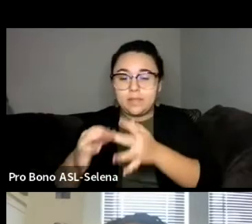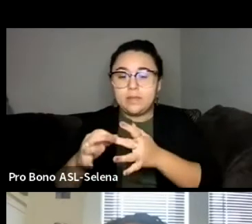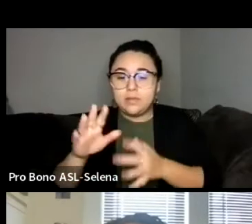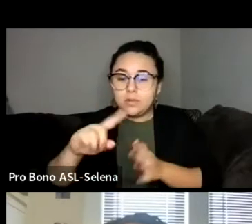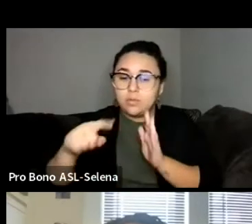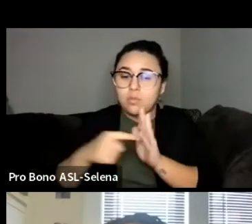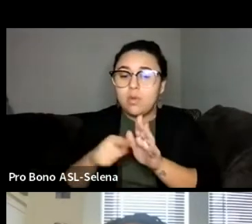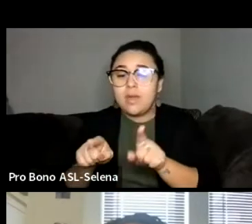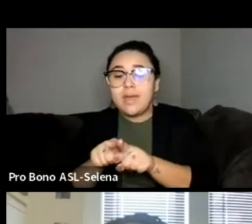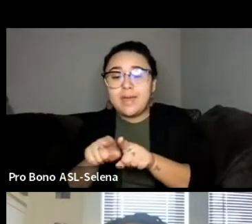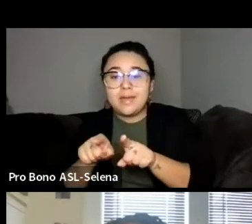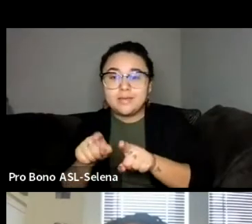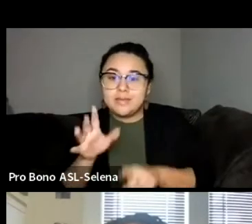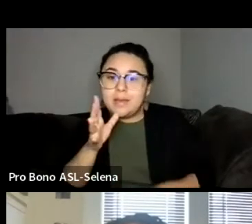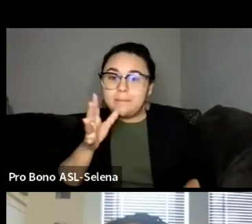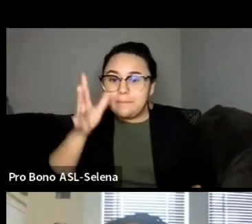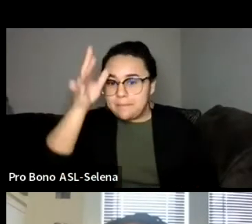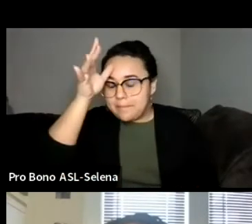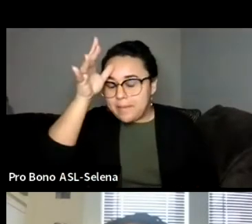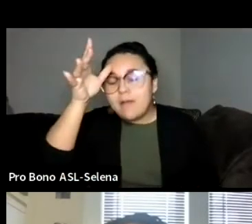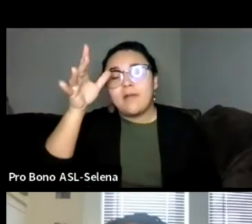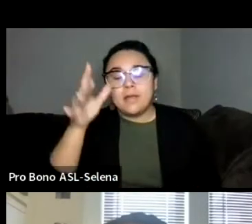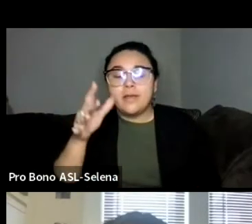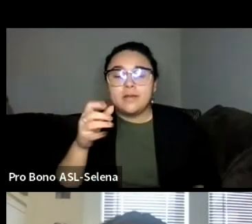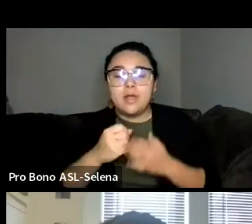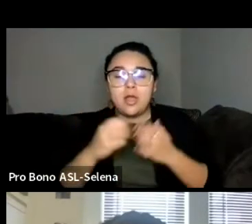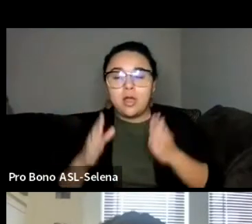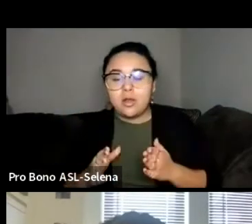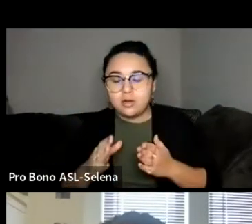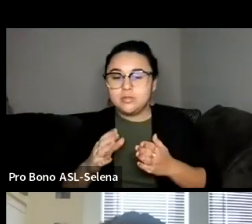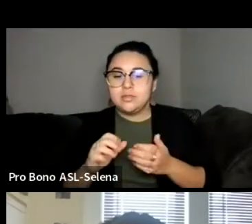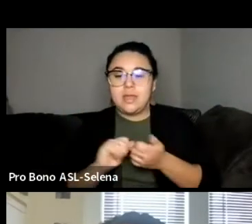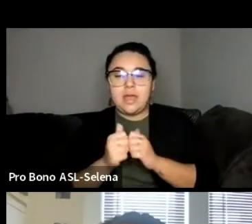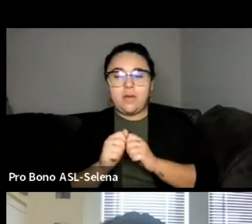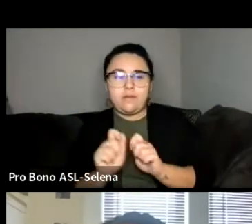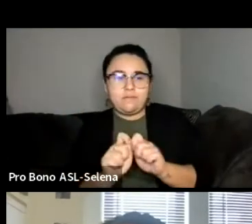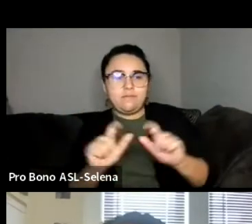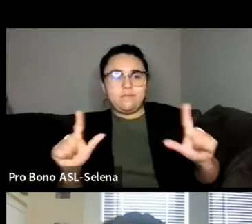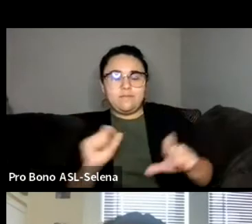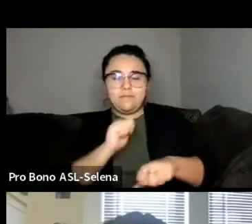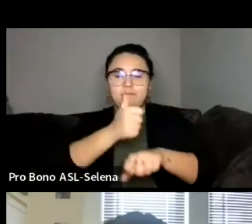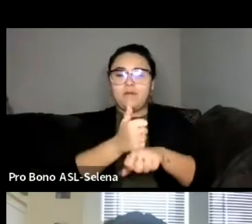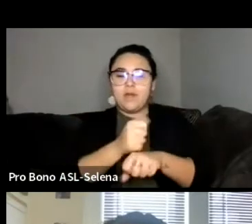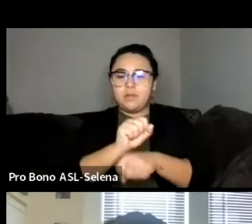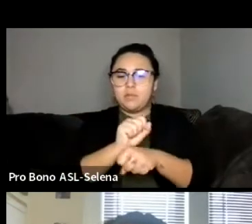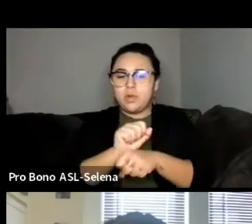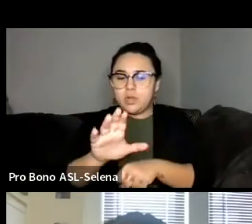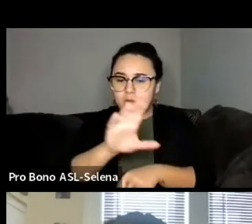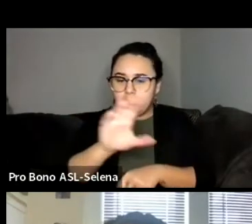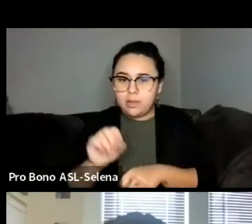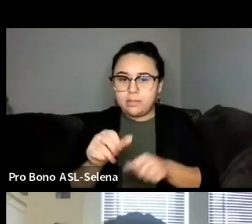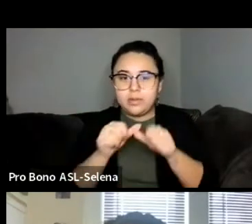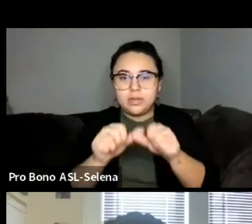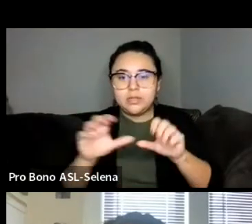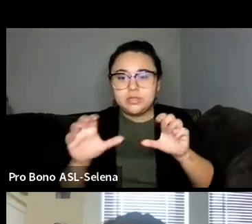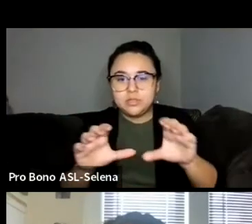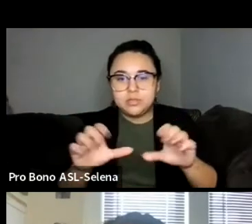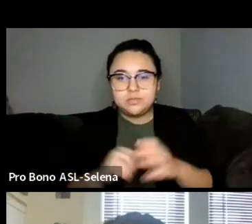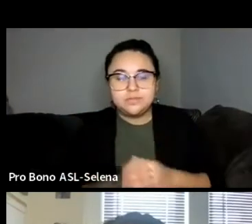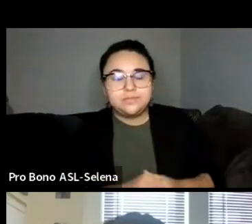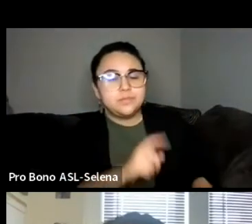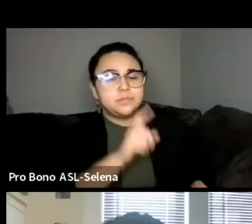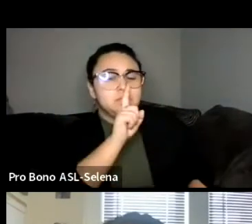framed the work that the company continues to do. Sure. So